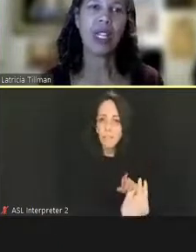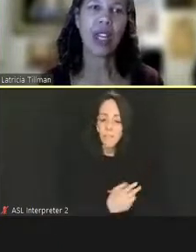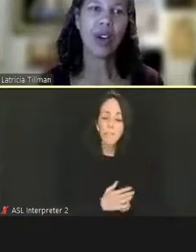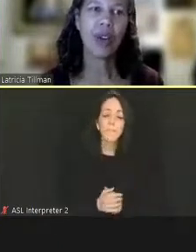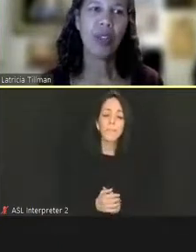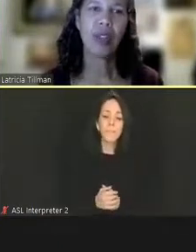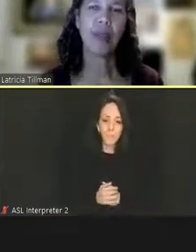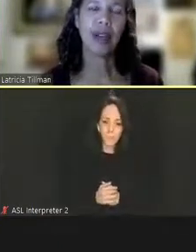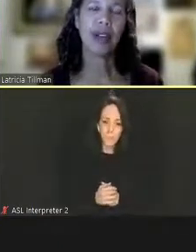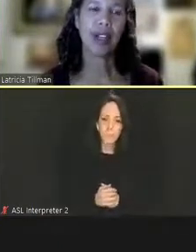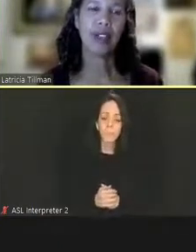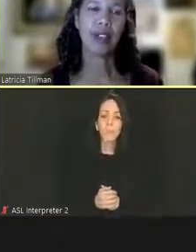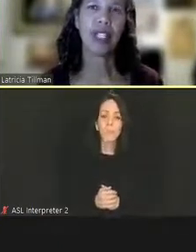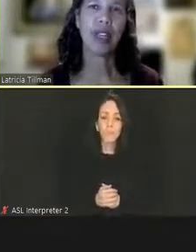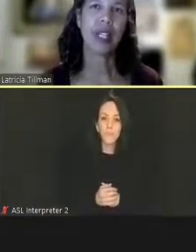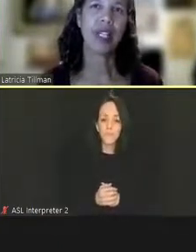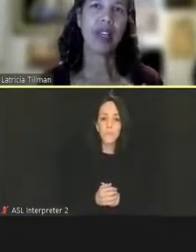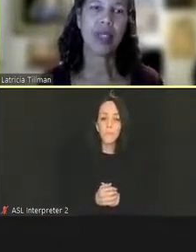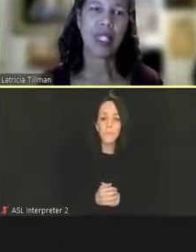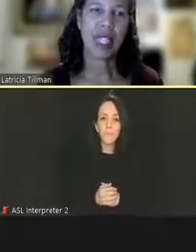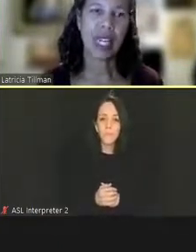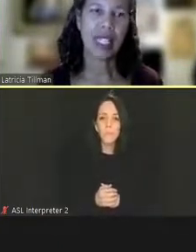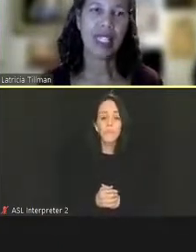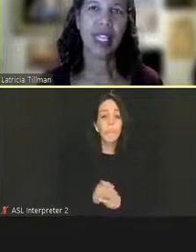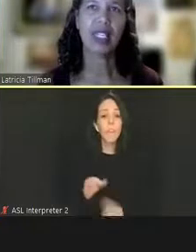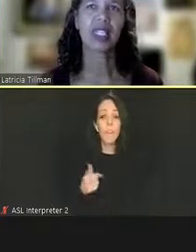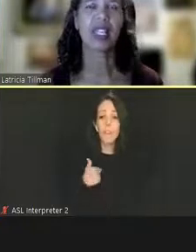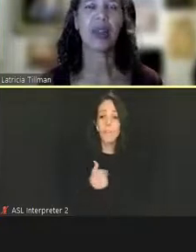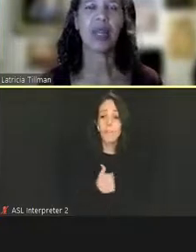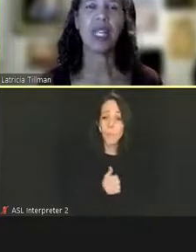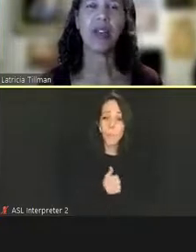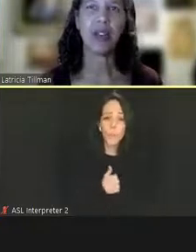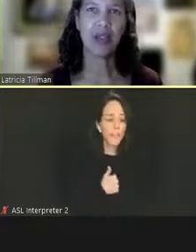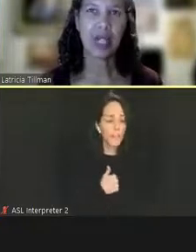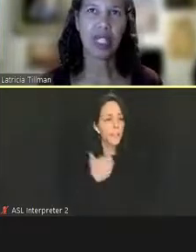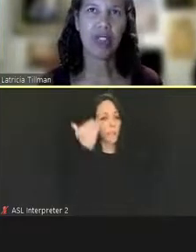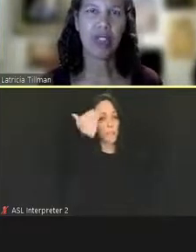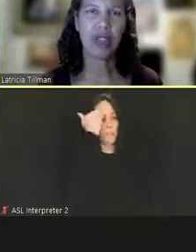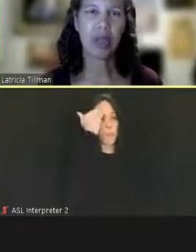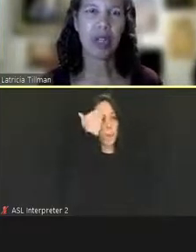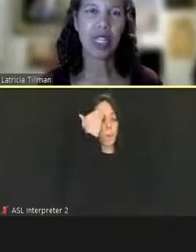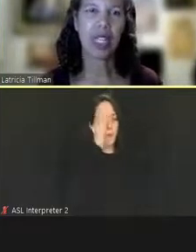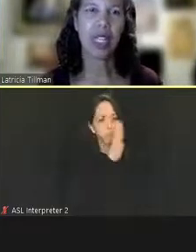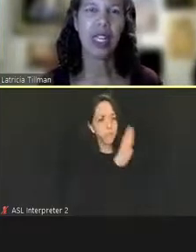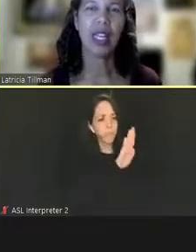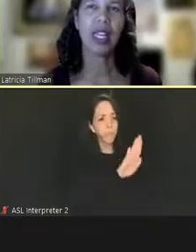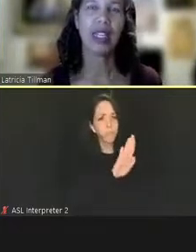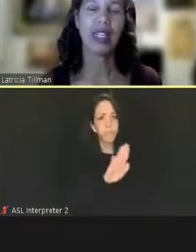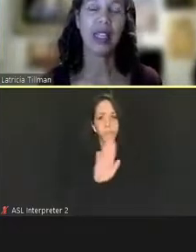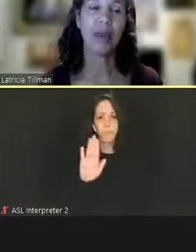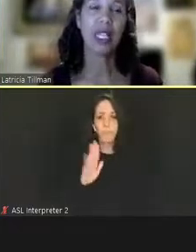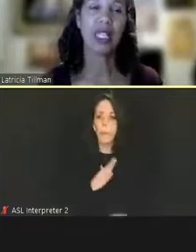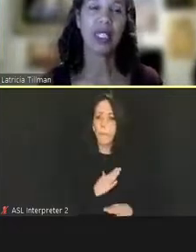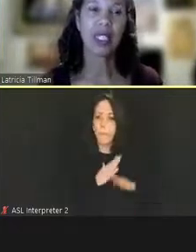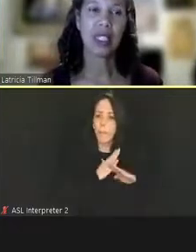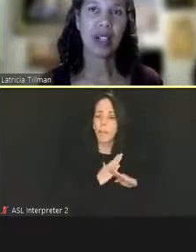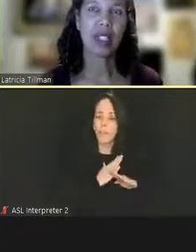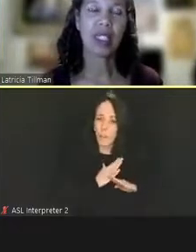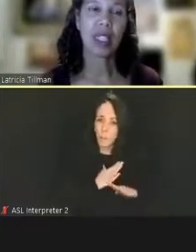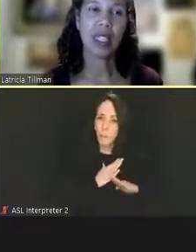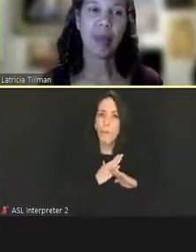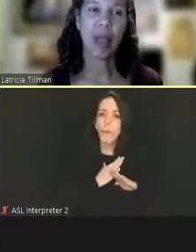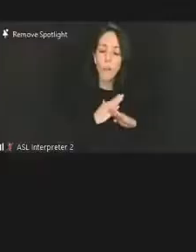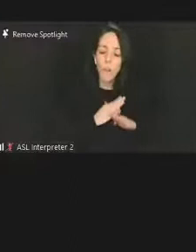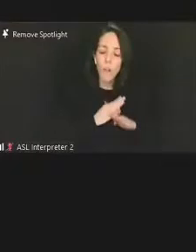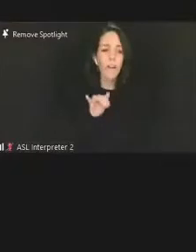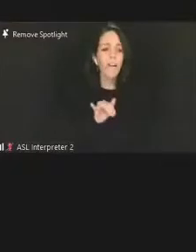When we know the barriers and we know what the data says and we hear the voice of community, then we can start